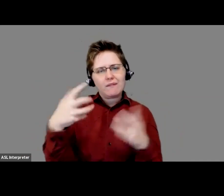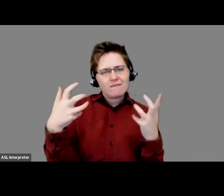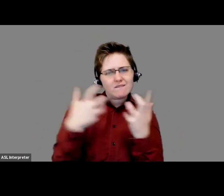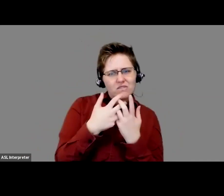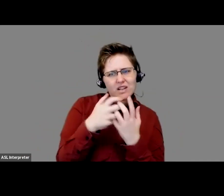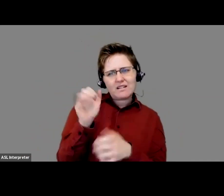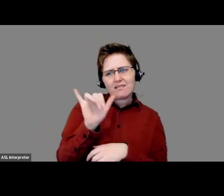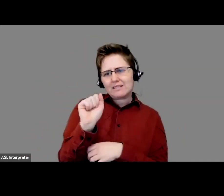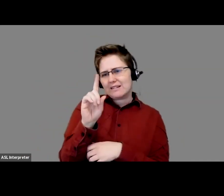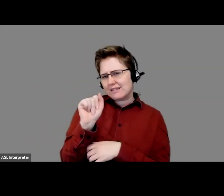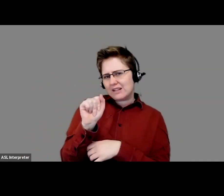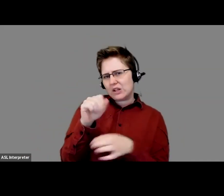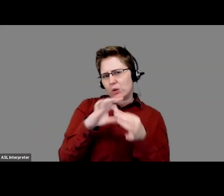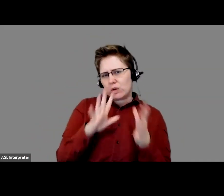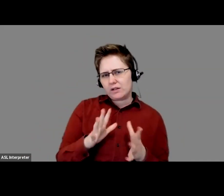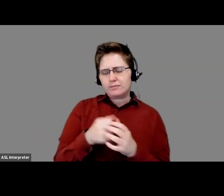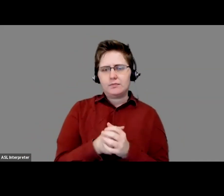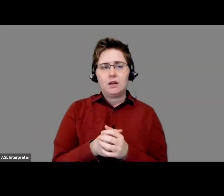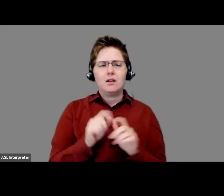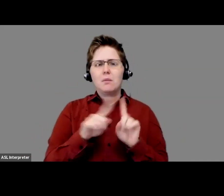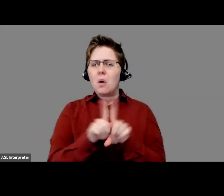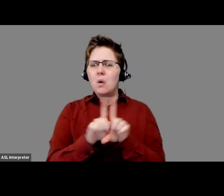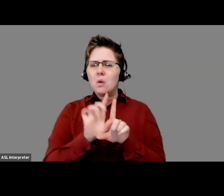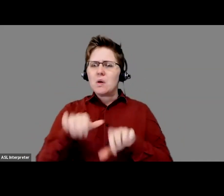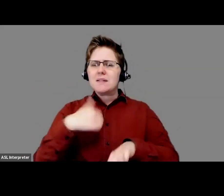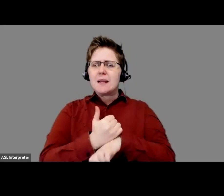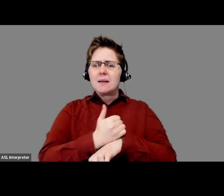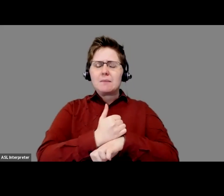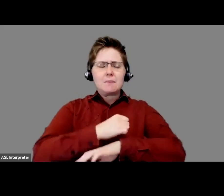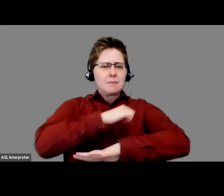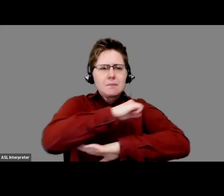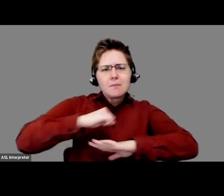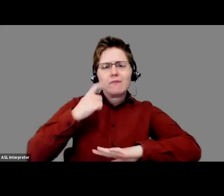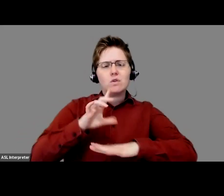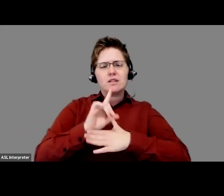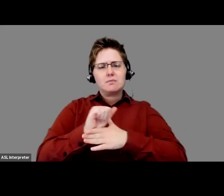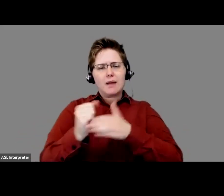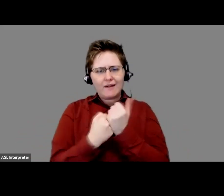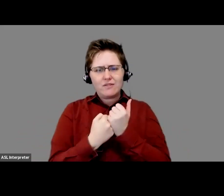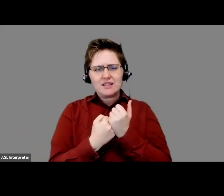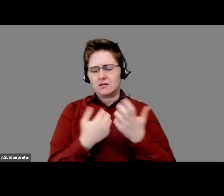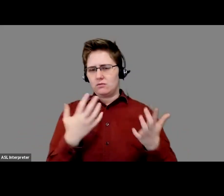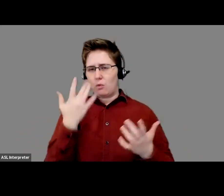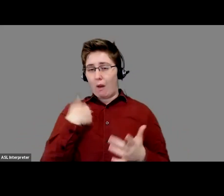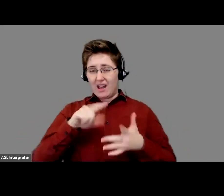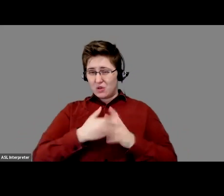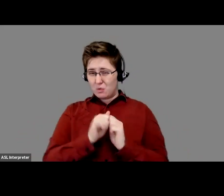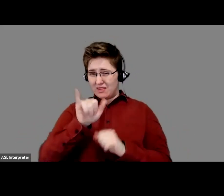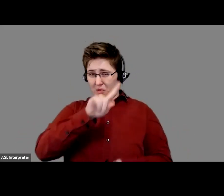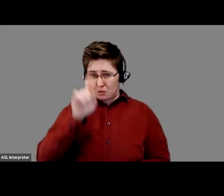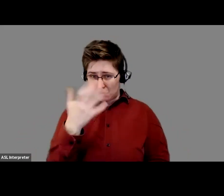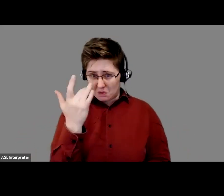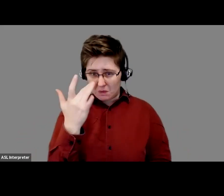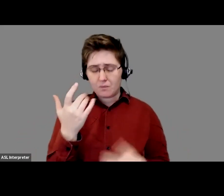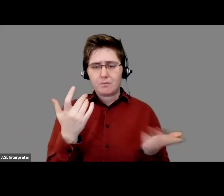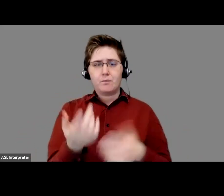an ADA coordinator, but also just sort of setting the stage as disability advocates. The reason that I wanted to start off with that poll question is